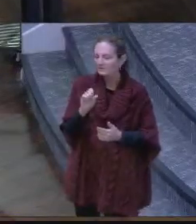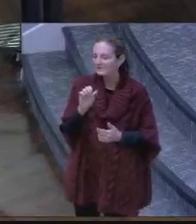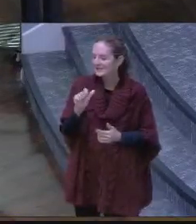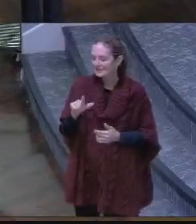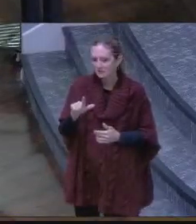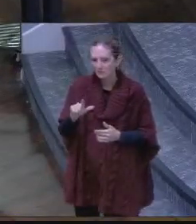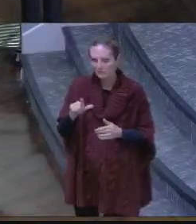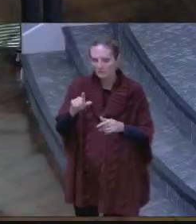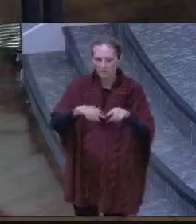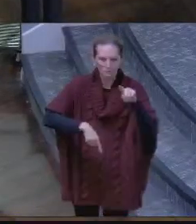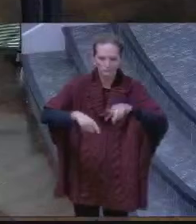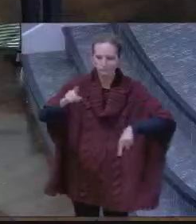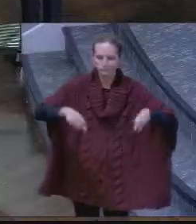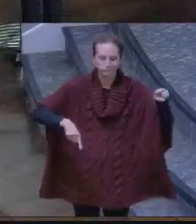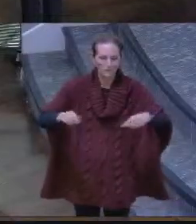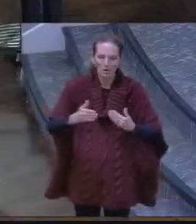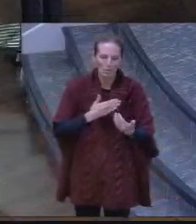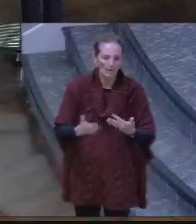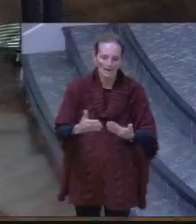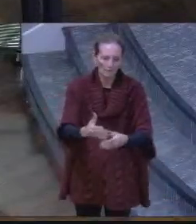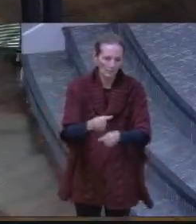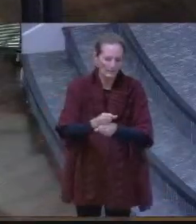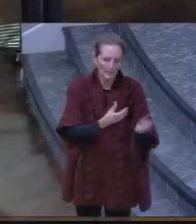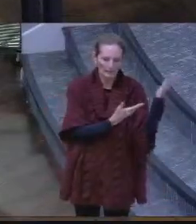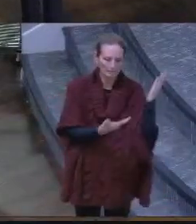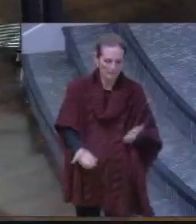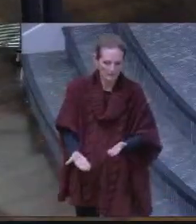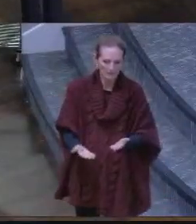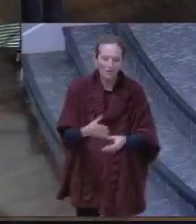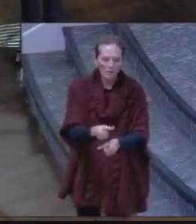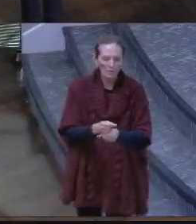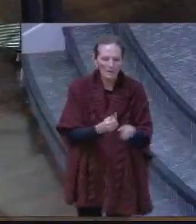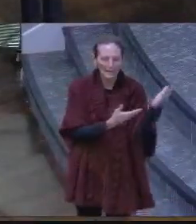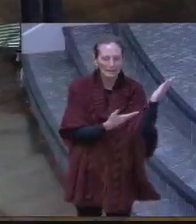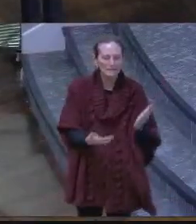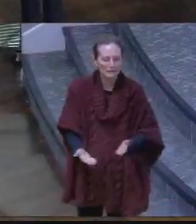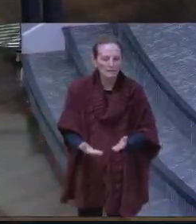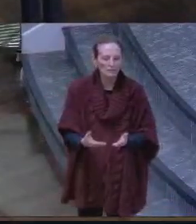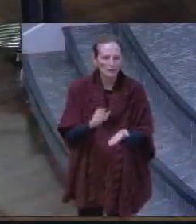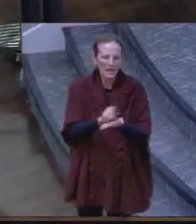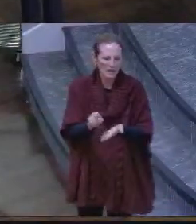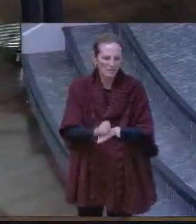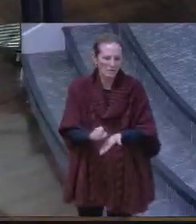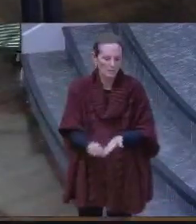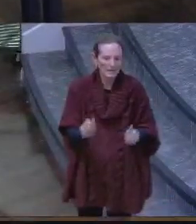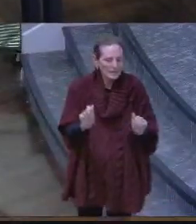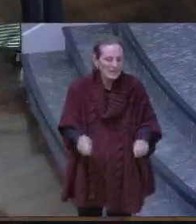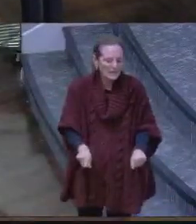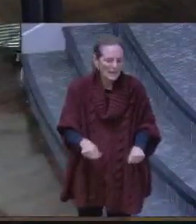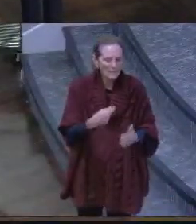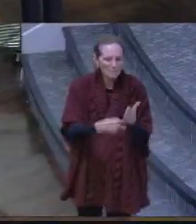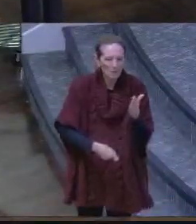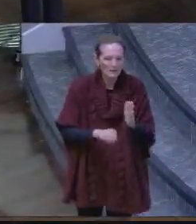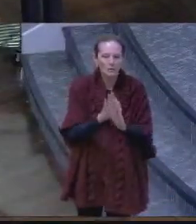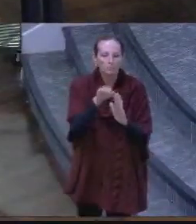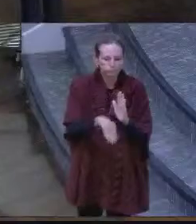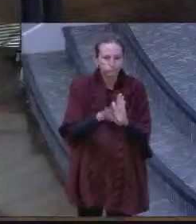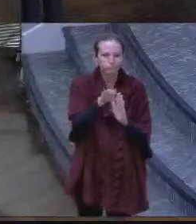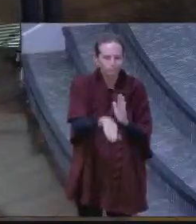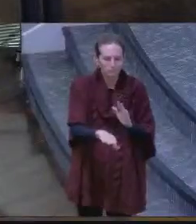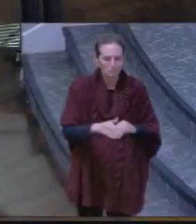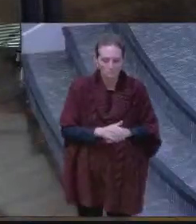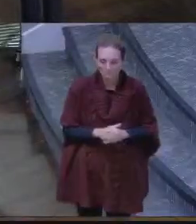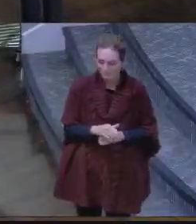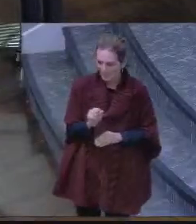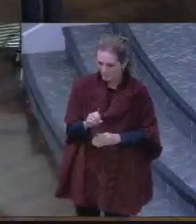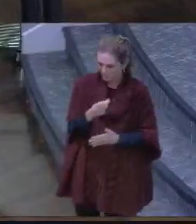whenever we get a delivery, and we usually get a delivery every week, so it can fluctuate. And so the cost